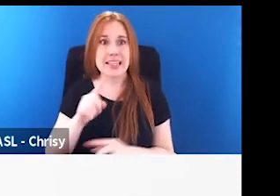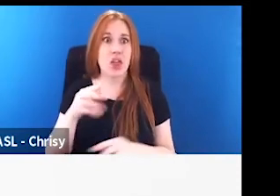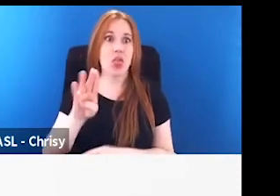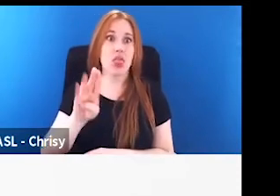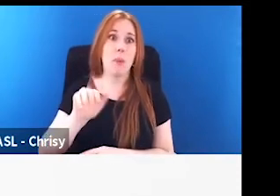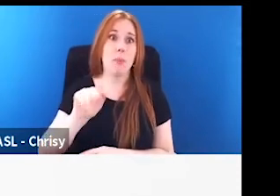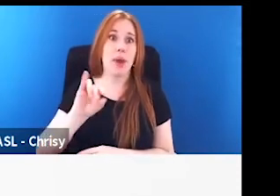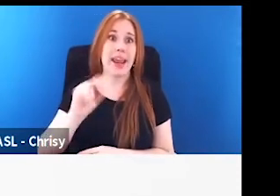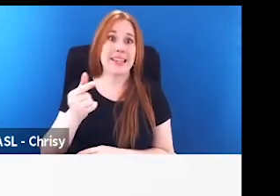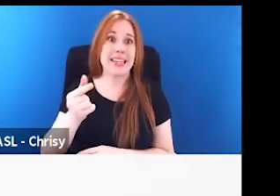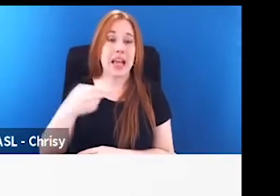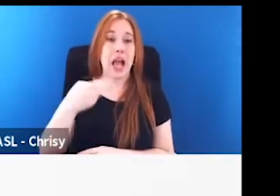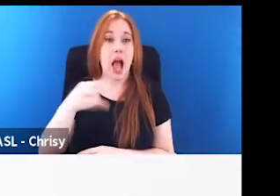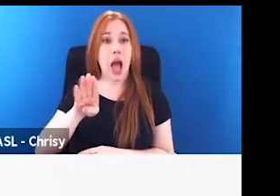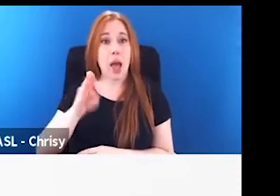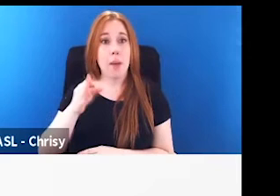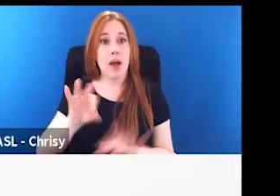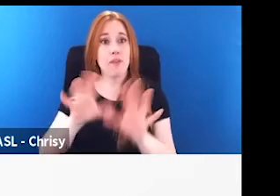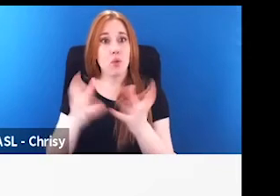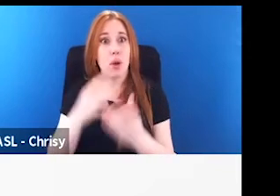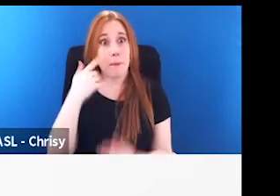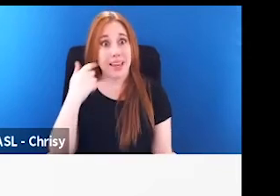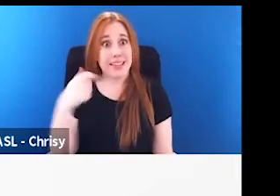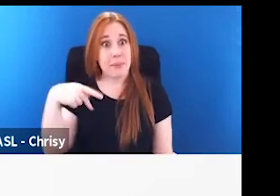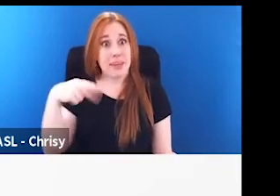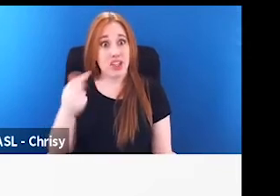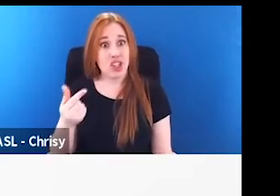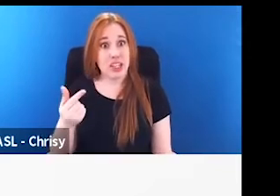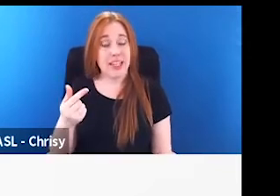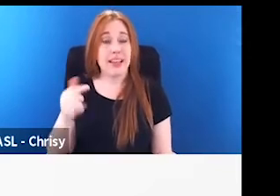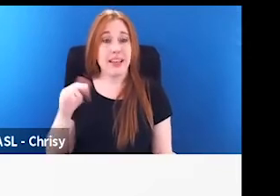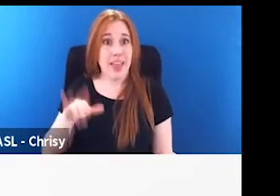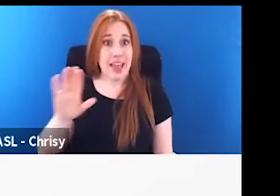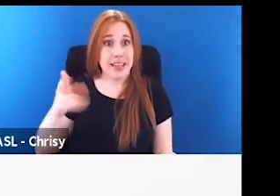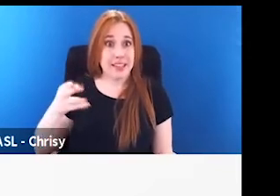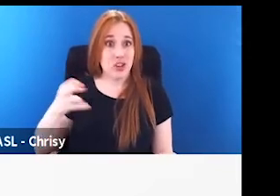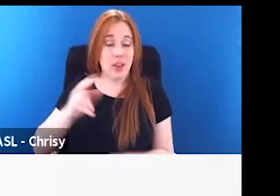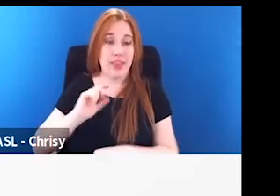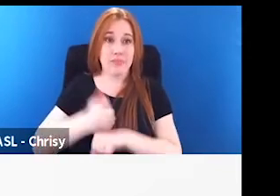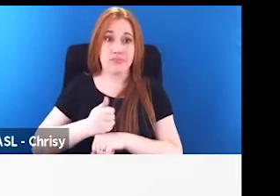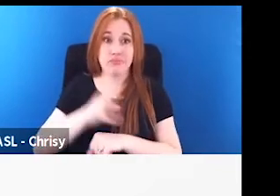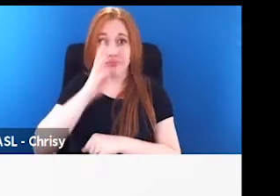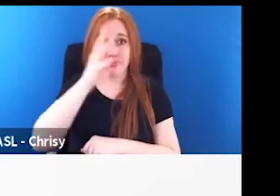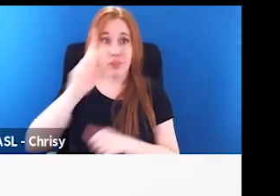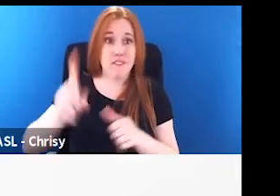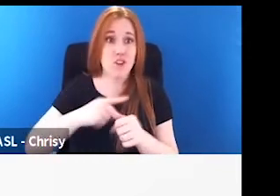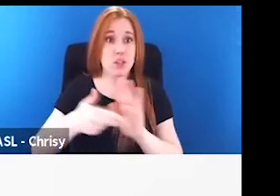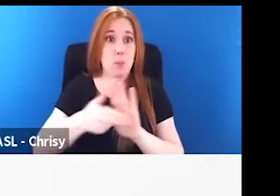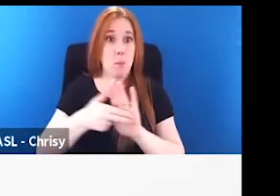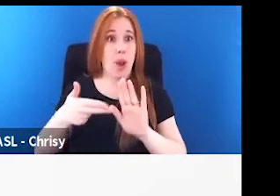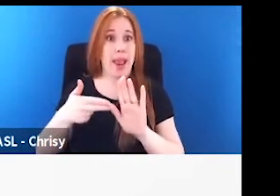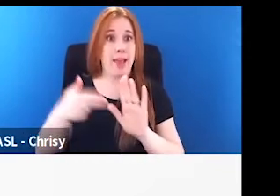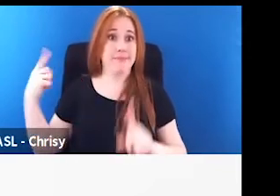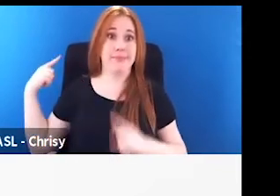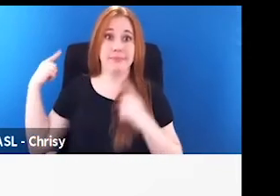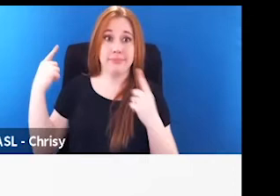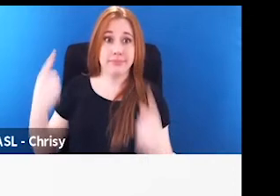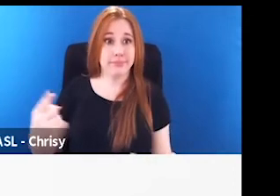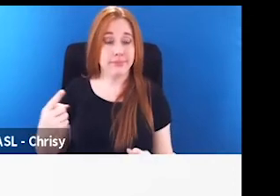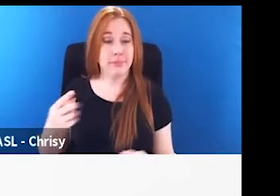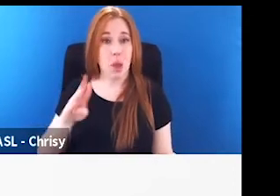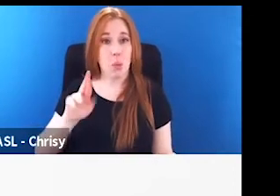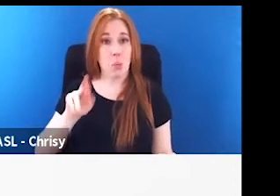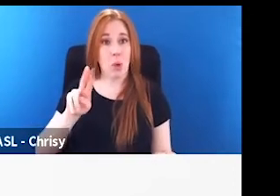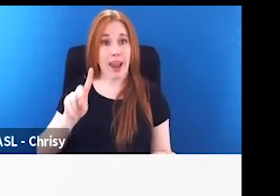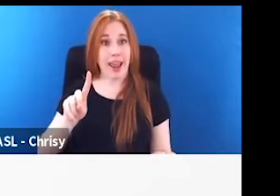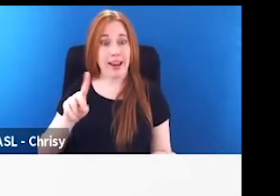world, right? Because of Procter Gamble and its history. I mean, Procter Gamble created the first brand that ever existed, and really are the ones that built the